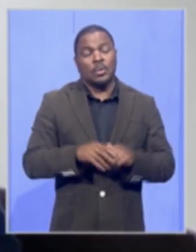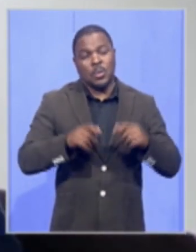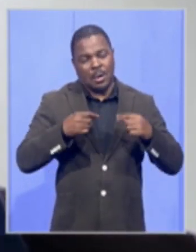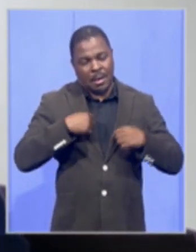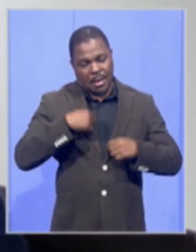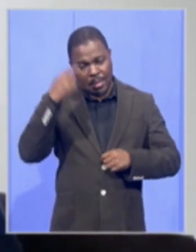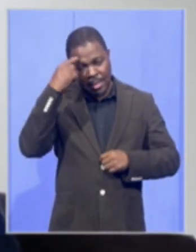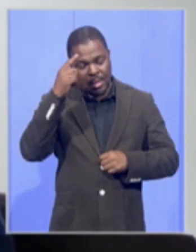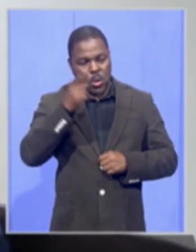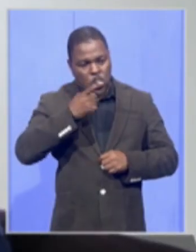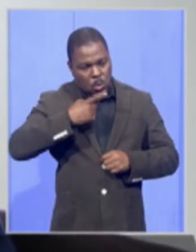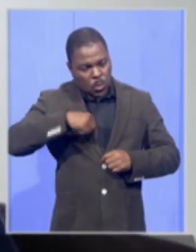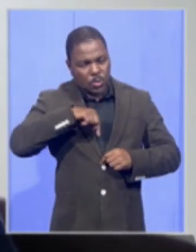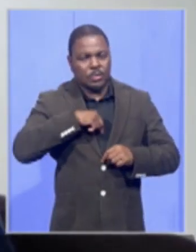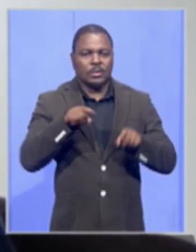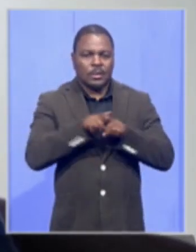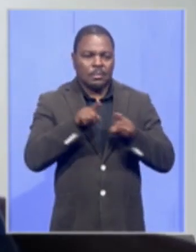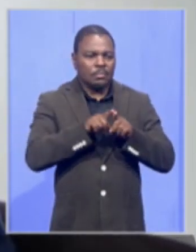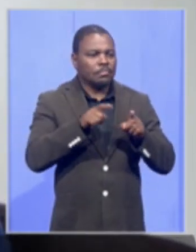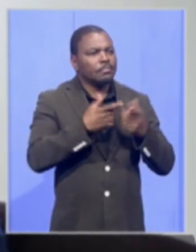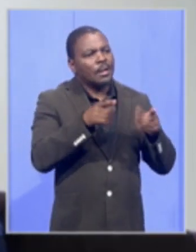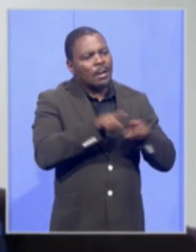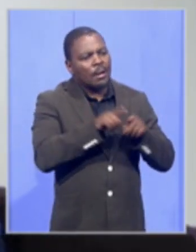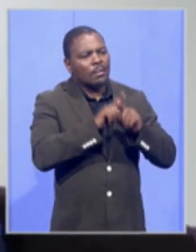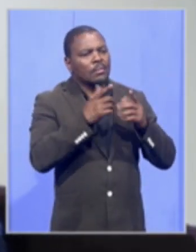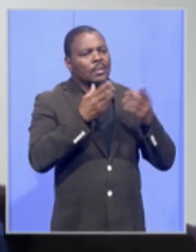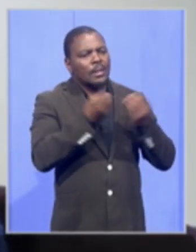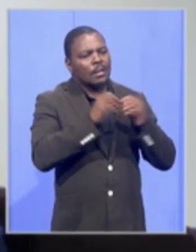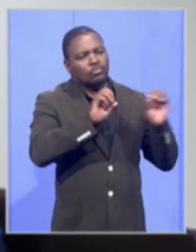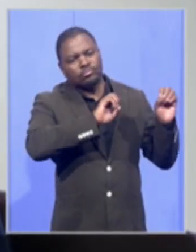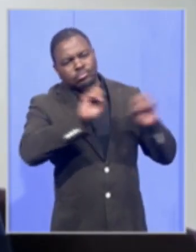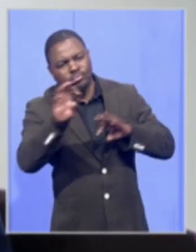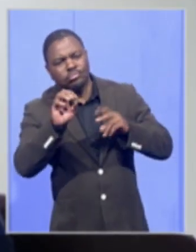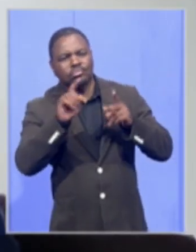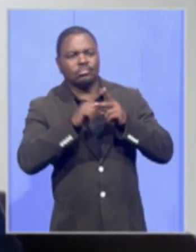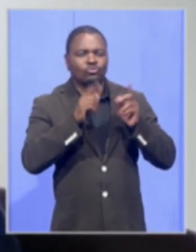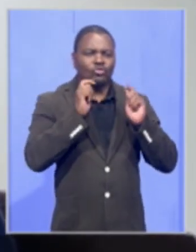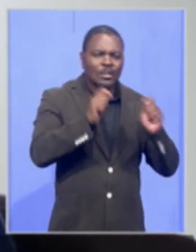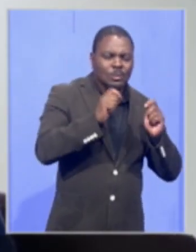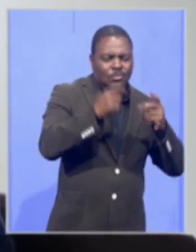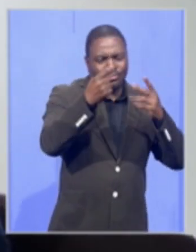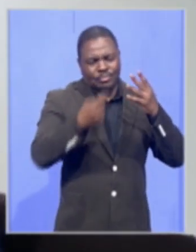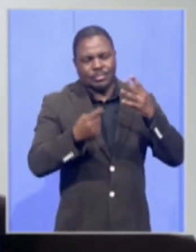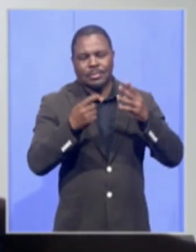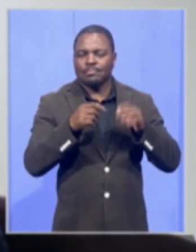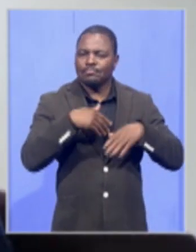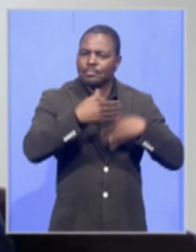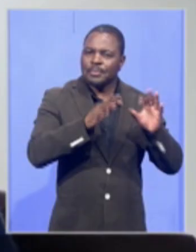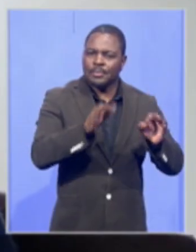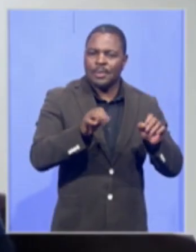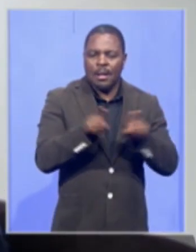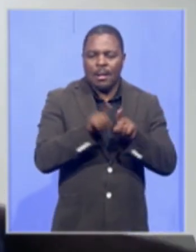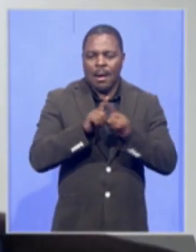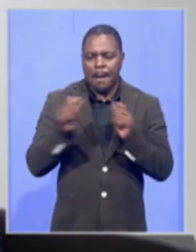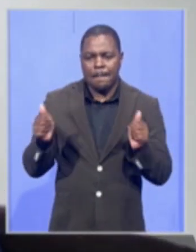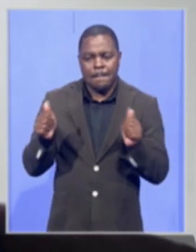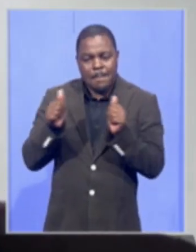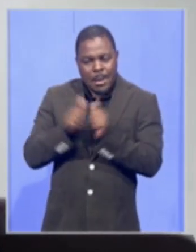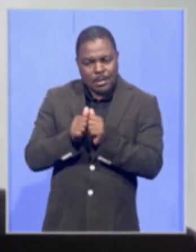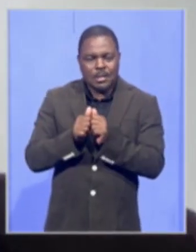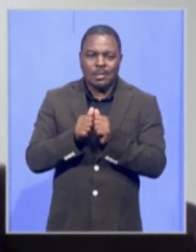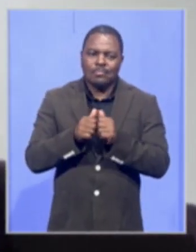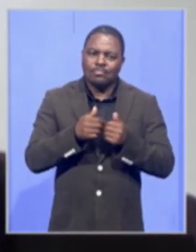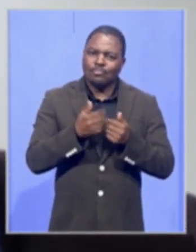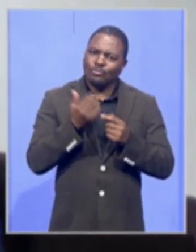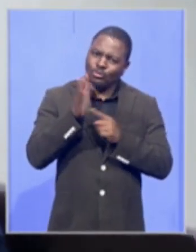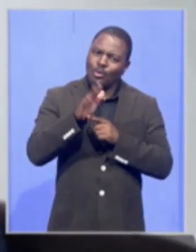we also making progress on the logistics side. The partnership again is beginning to show progress in that,